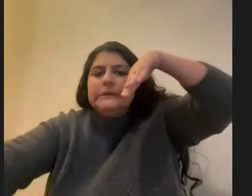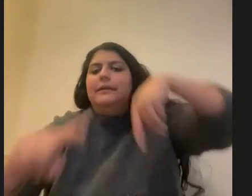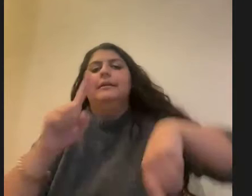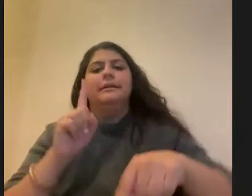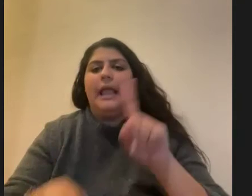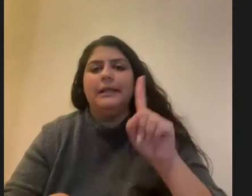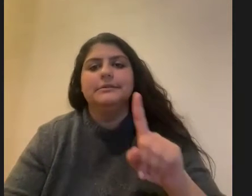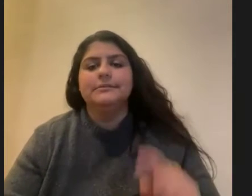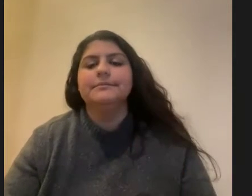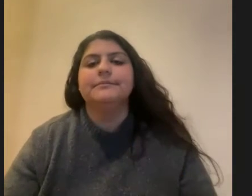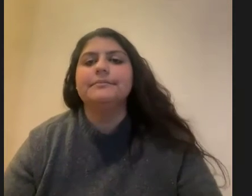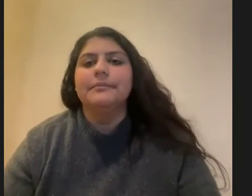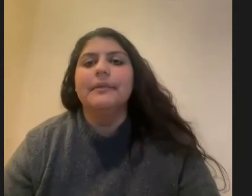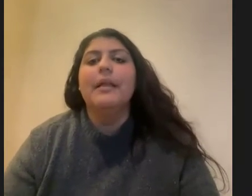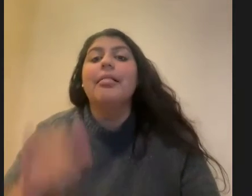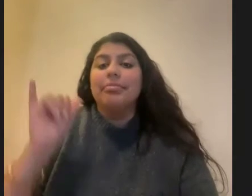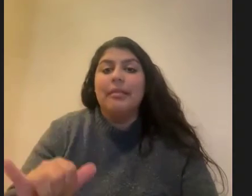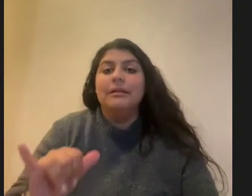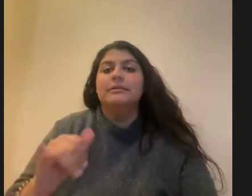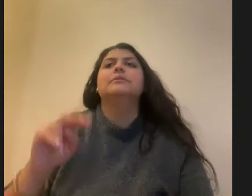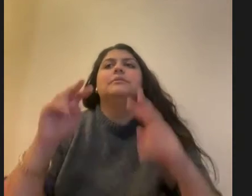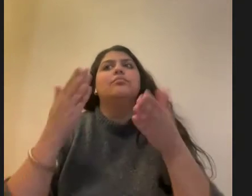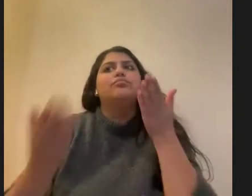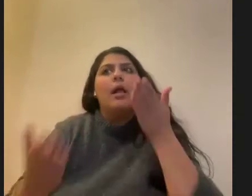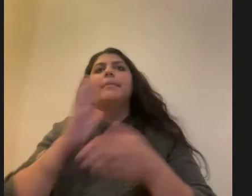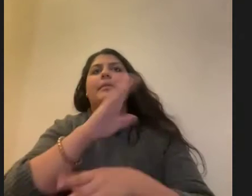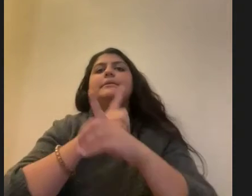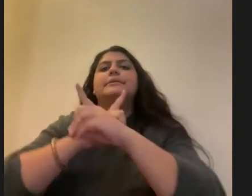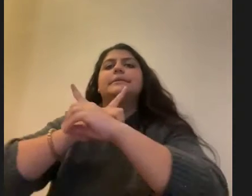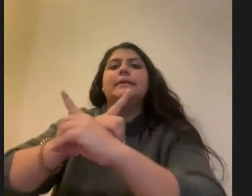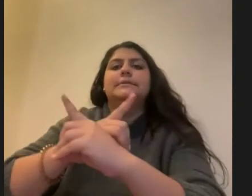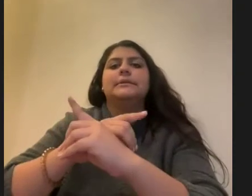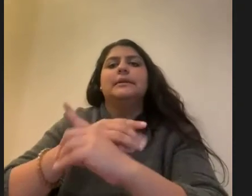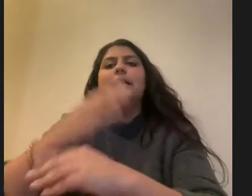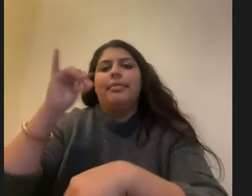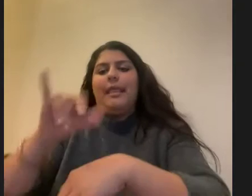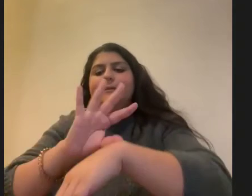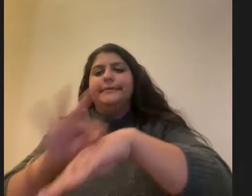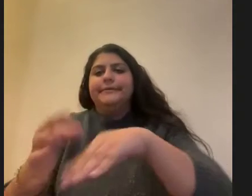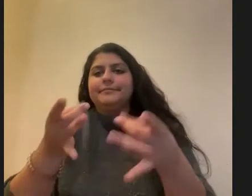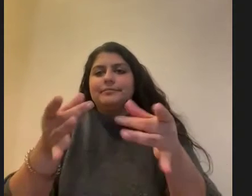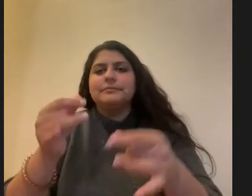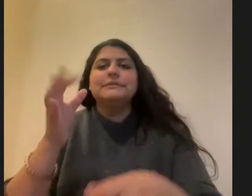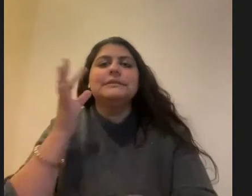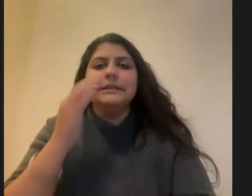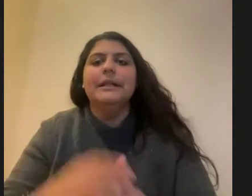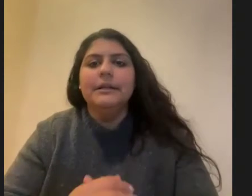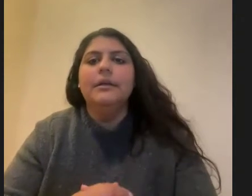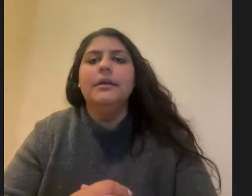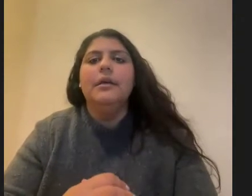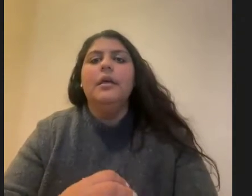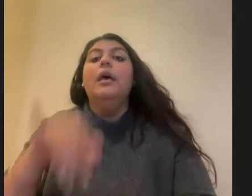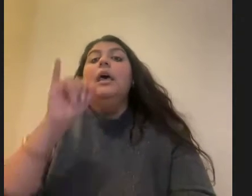like an abrasion, which is also probably like a defense thing having mucousy skin because nobody can really hold on to them. If you removed all